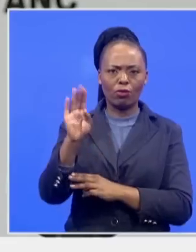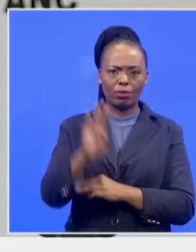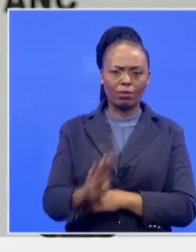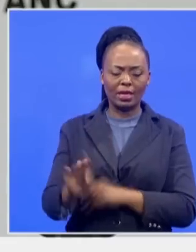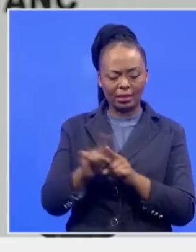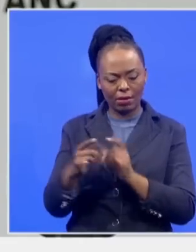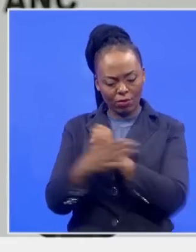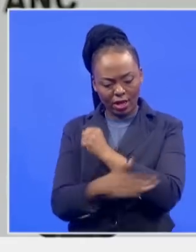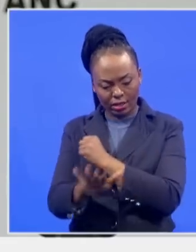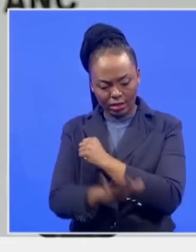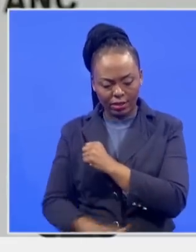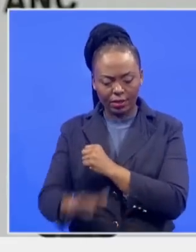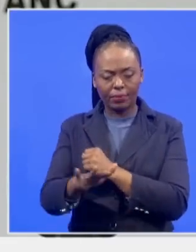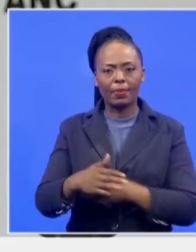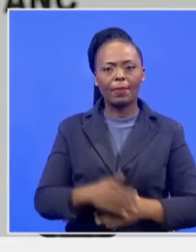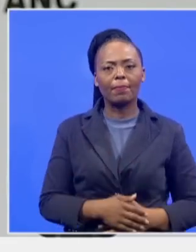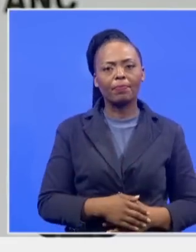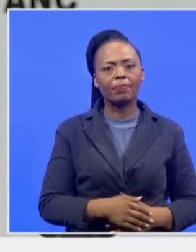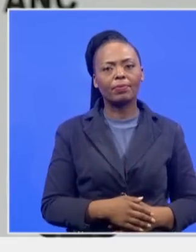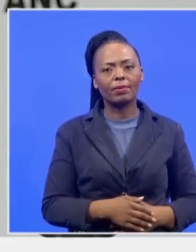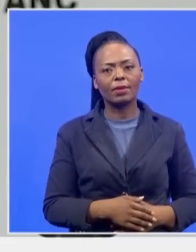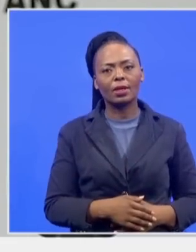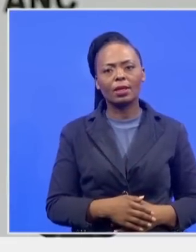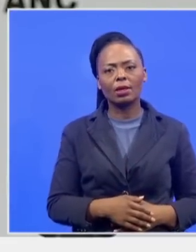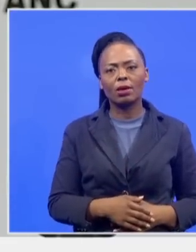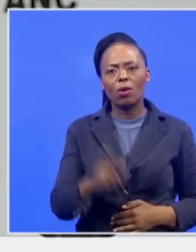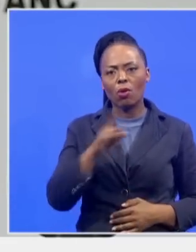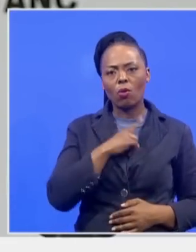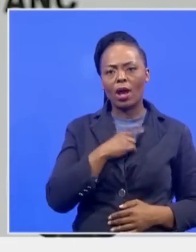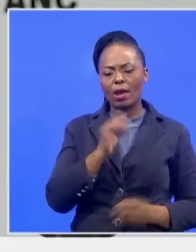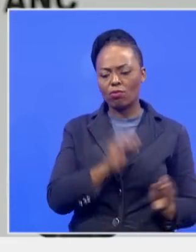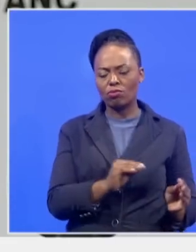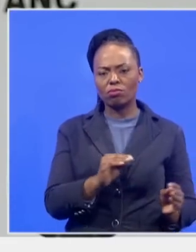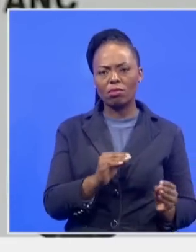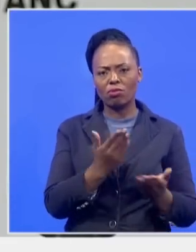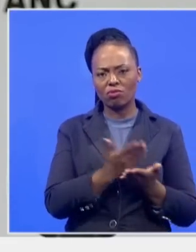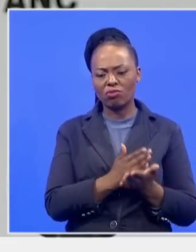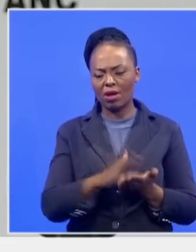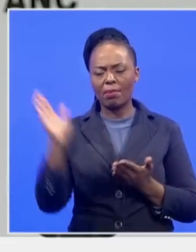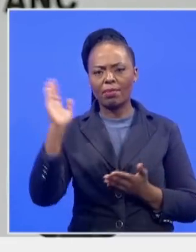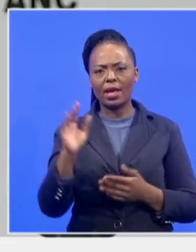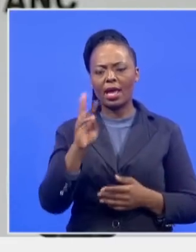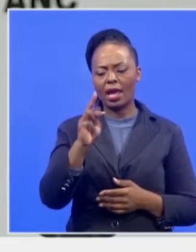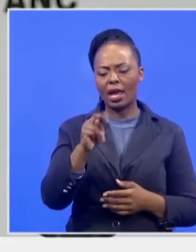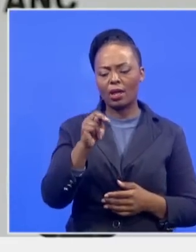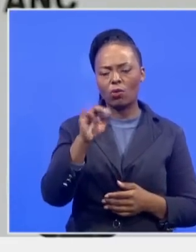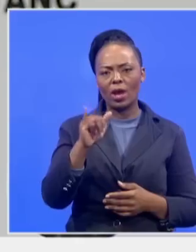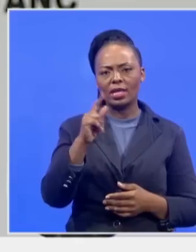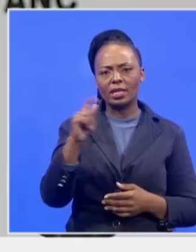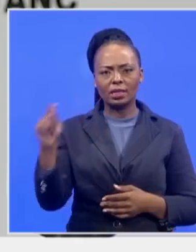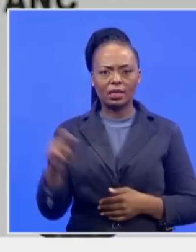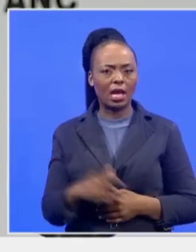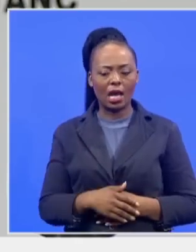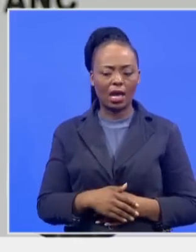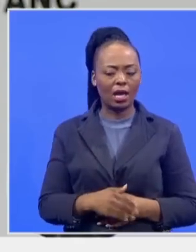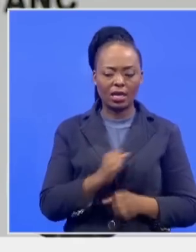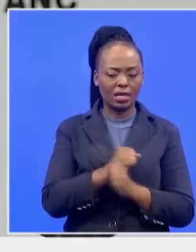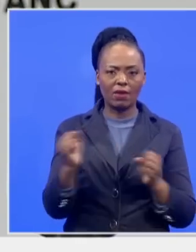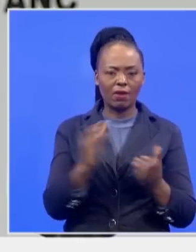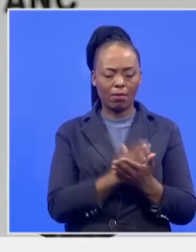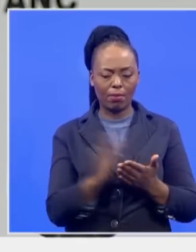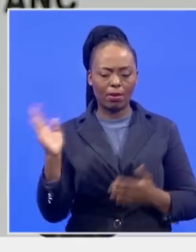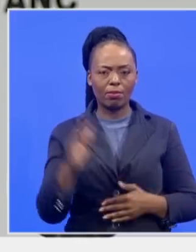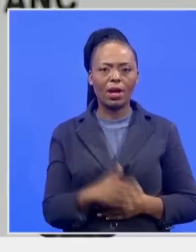country. Why did we remove the NYTT? We did not remove them, we reconfigured. And I've explained already the